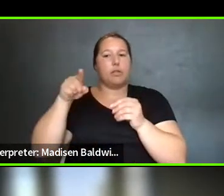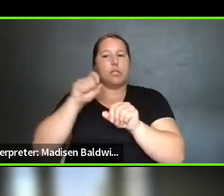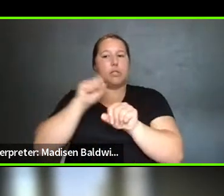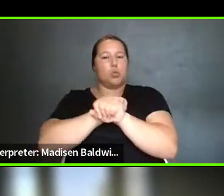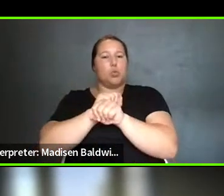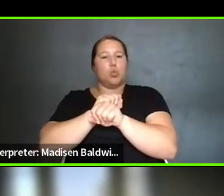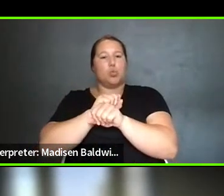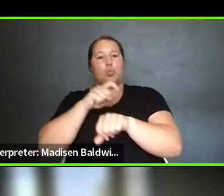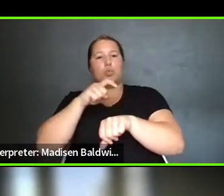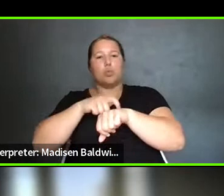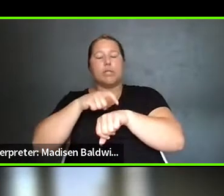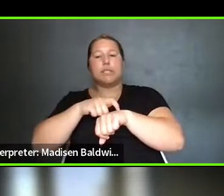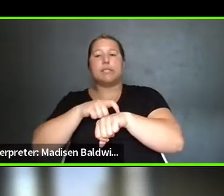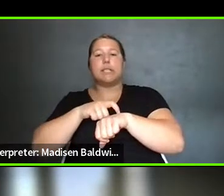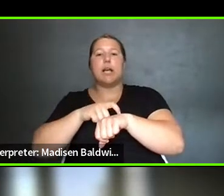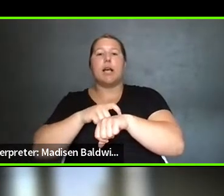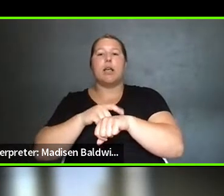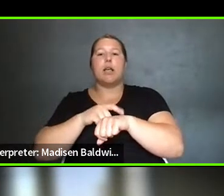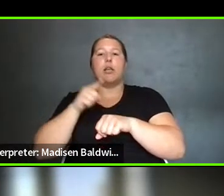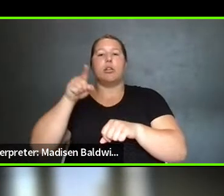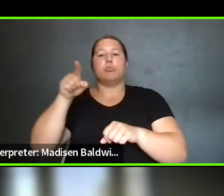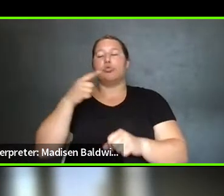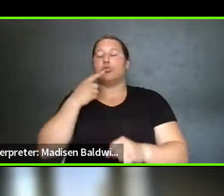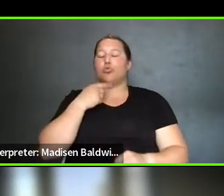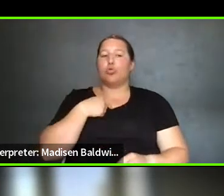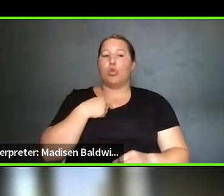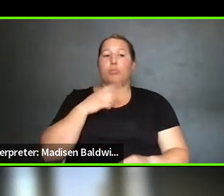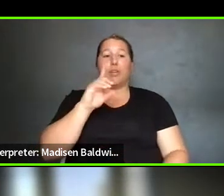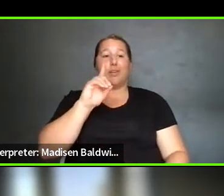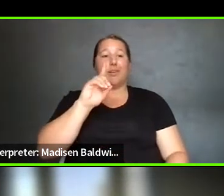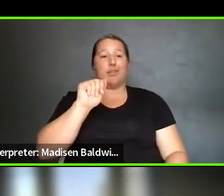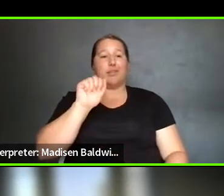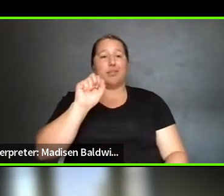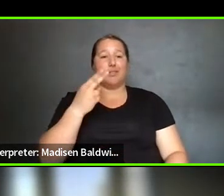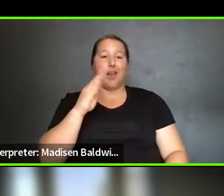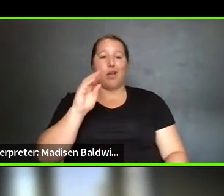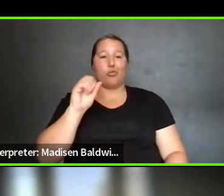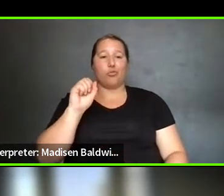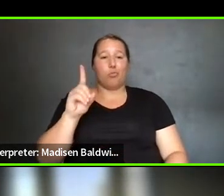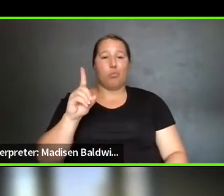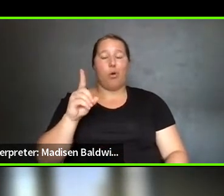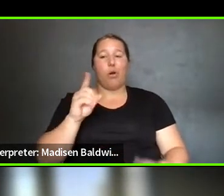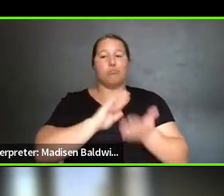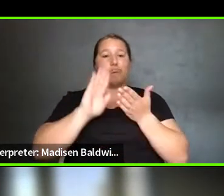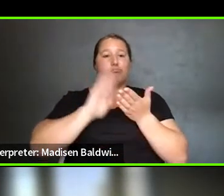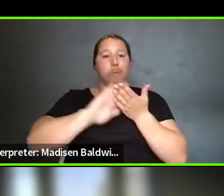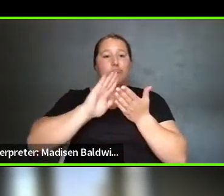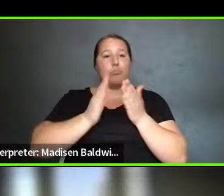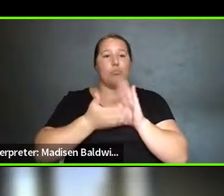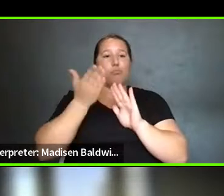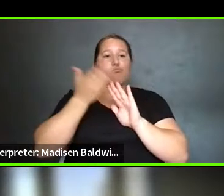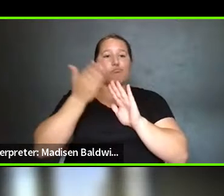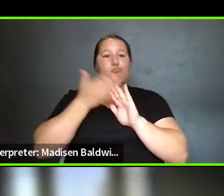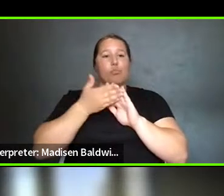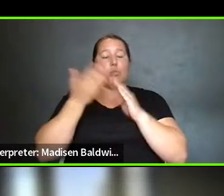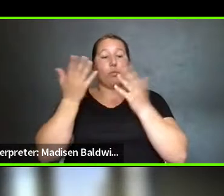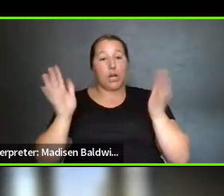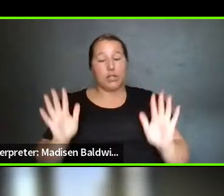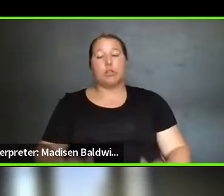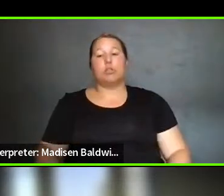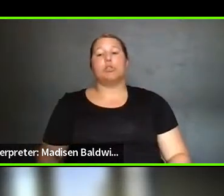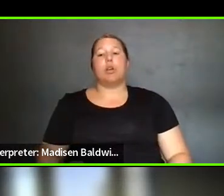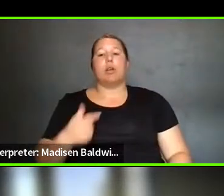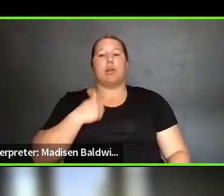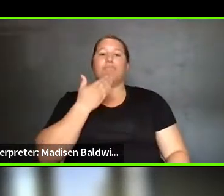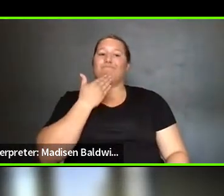up and running and displayed during this work session. So I'm very thankful that her and her team, Aaliyah,